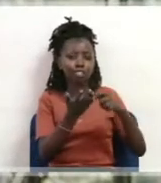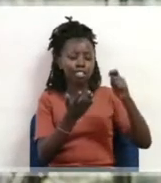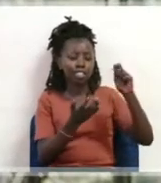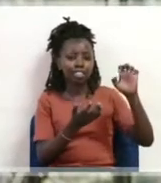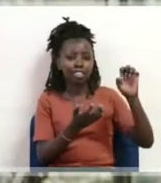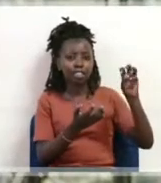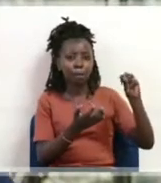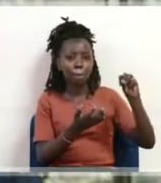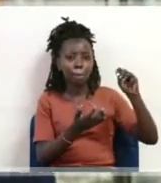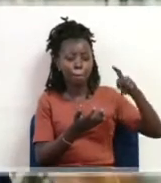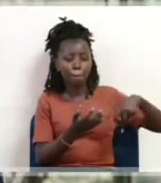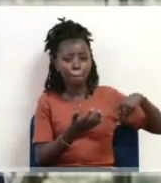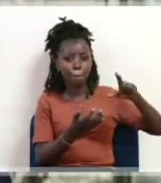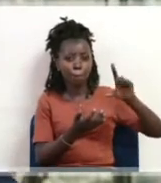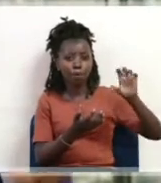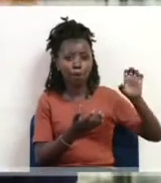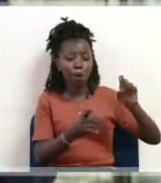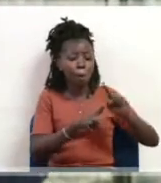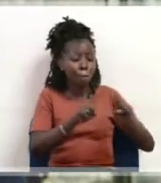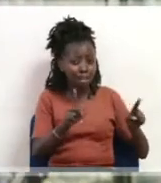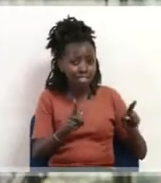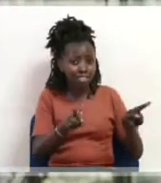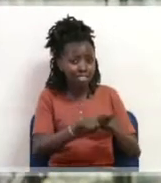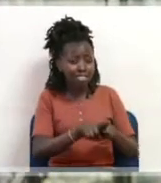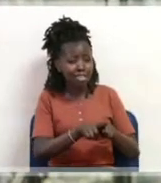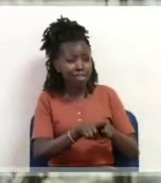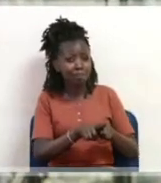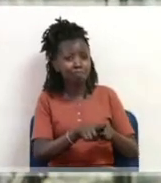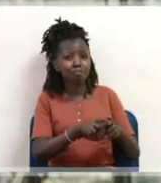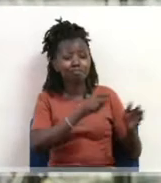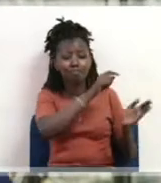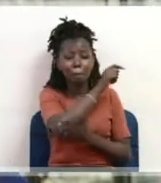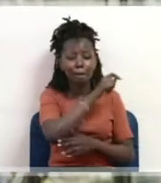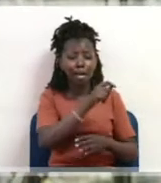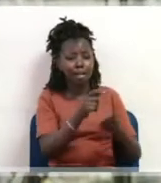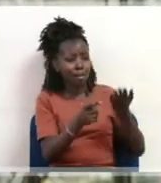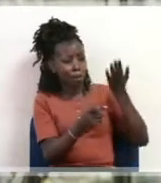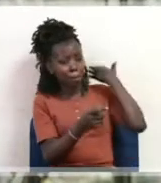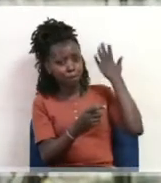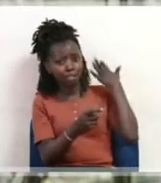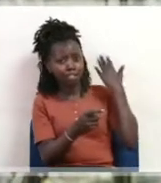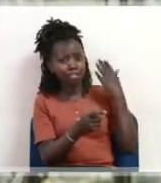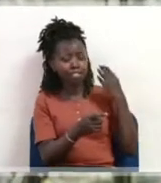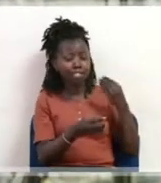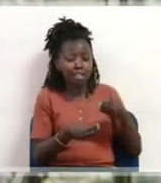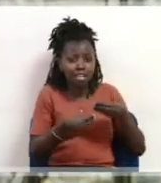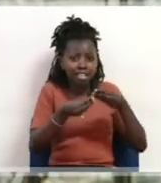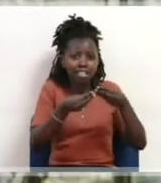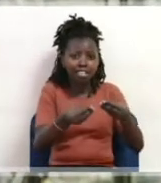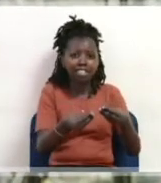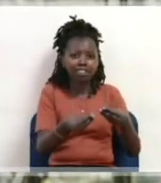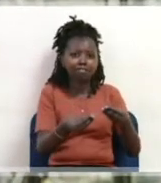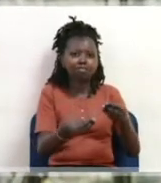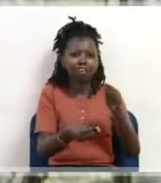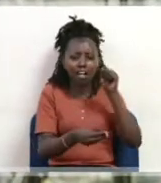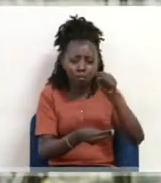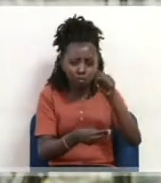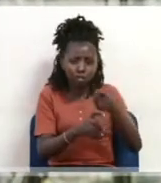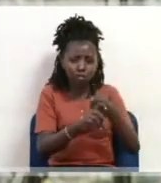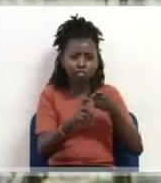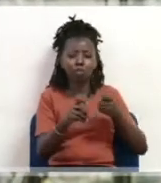However, their notorious past had brought the condemnation of the Almighty God, which brought captivity of the